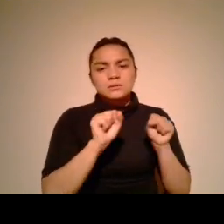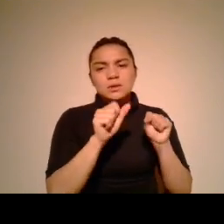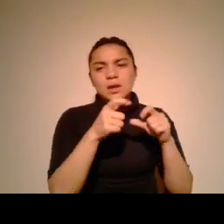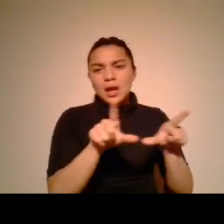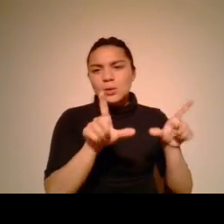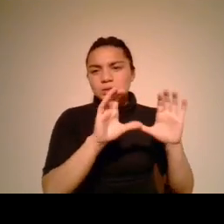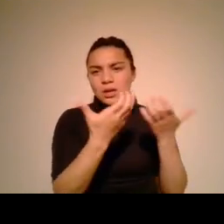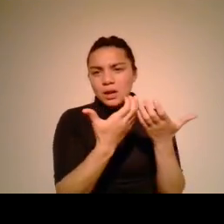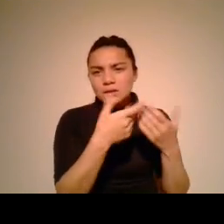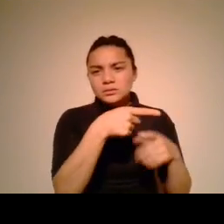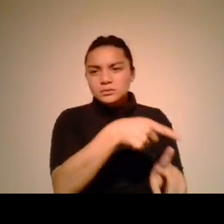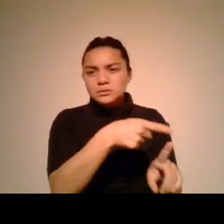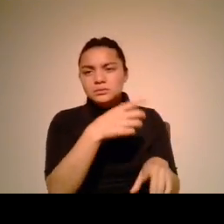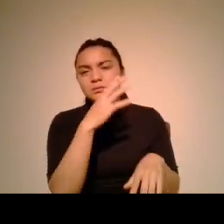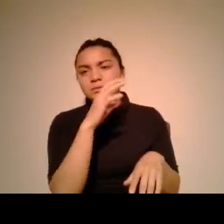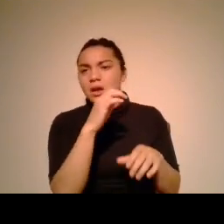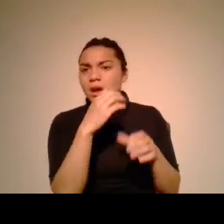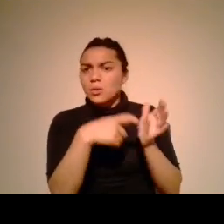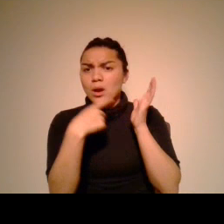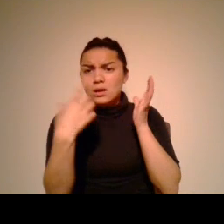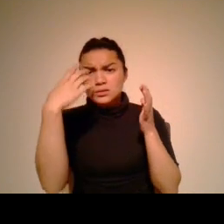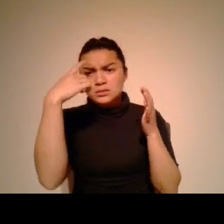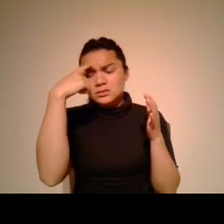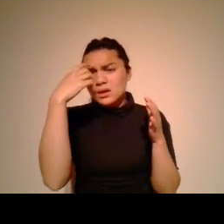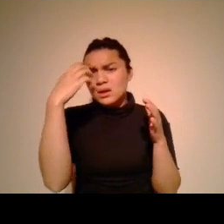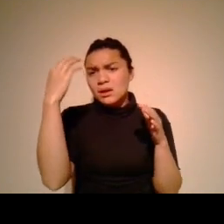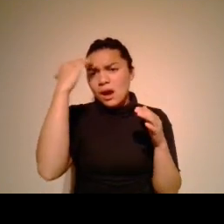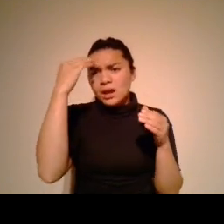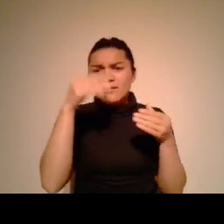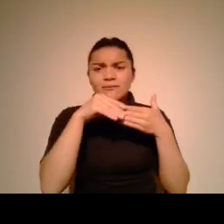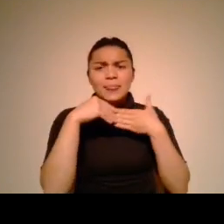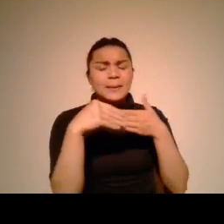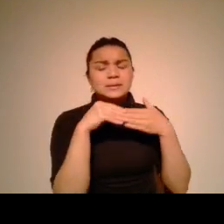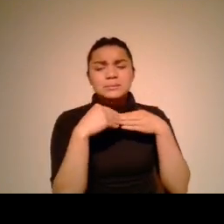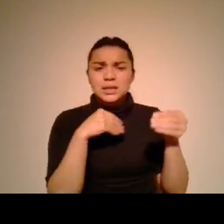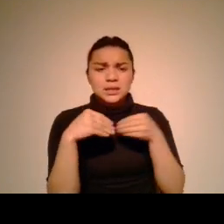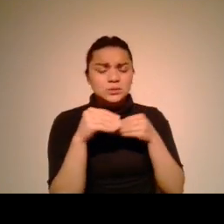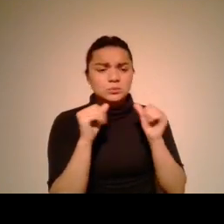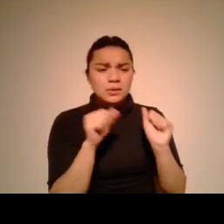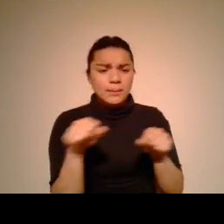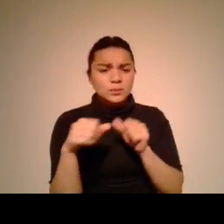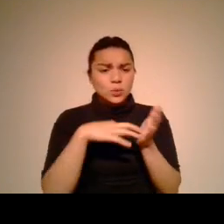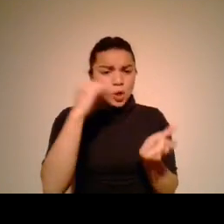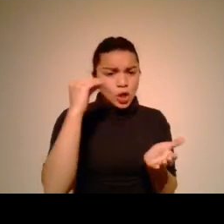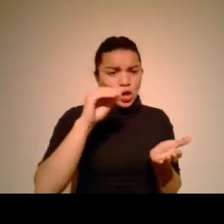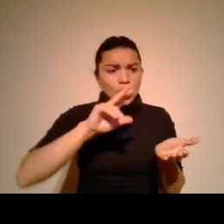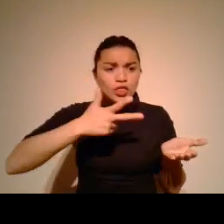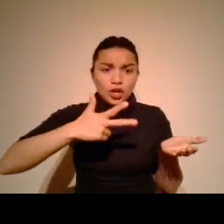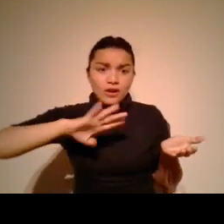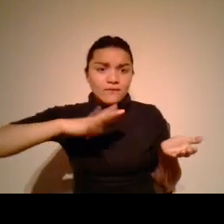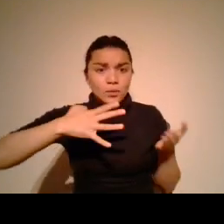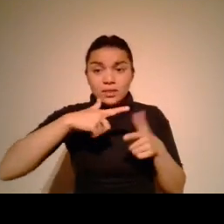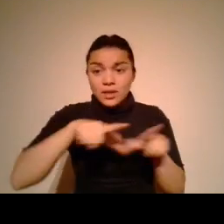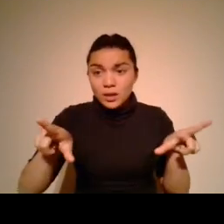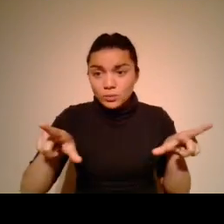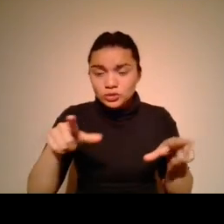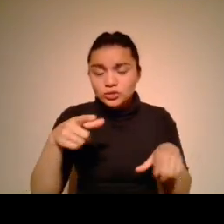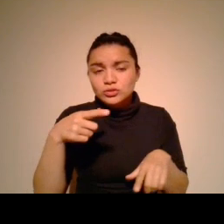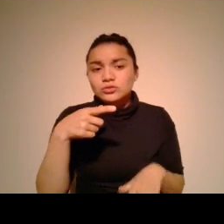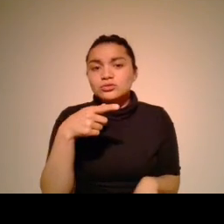sort of cognitive flexibility of learning a second language or a third or a fourth language, where you have to do something